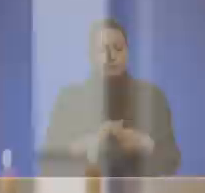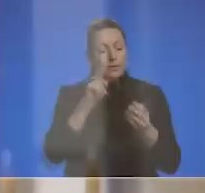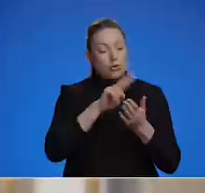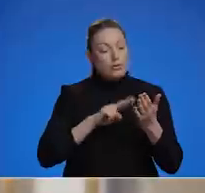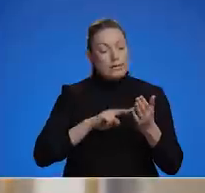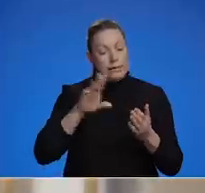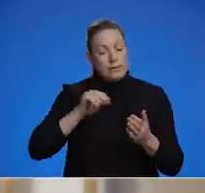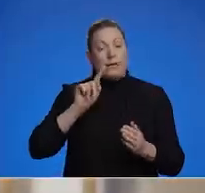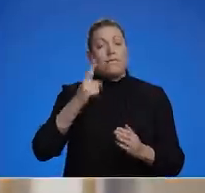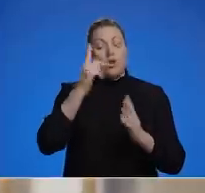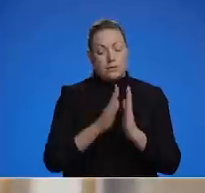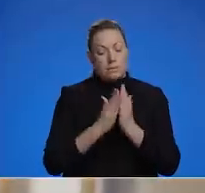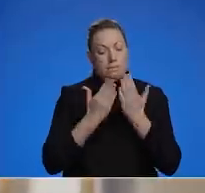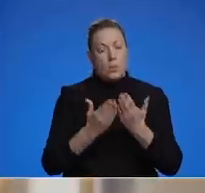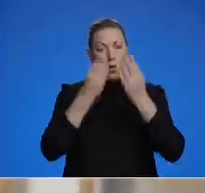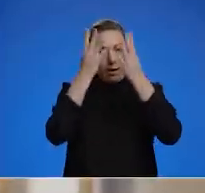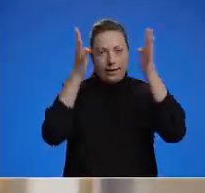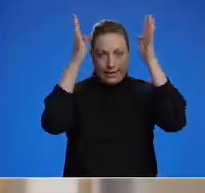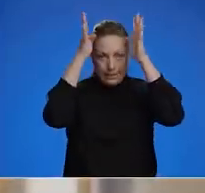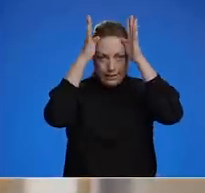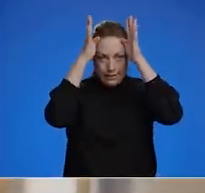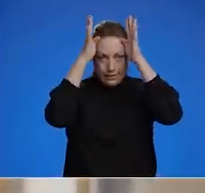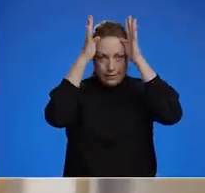A reading from the first book of Kings.